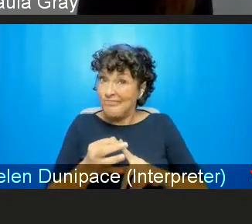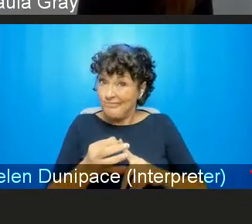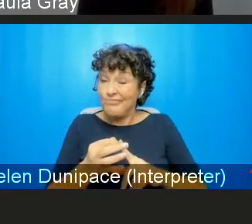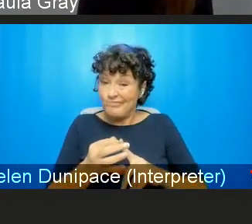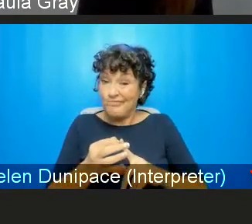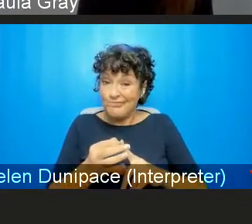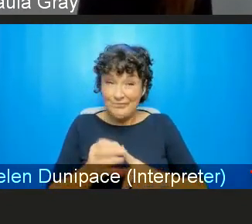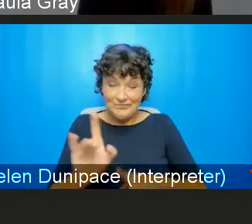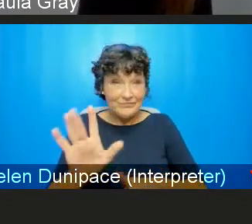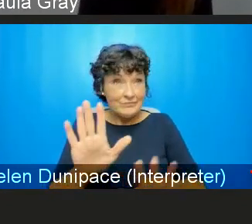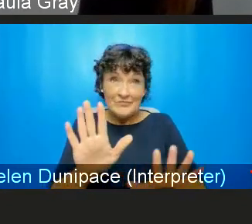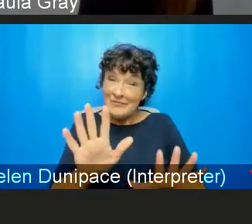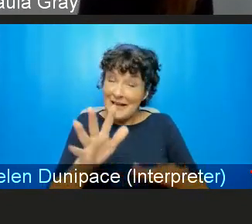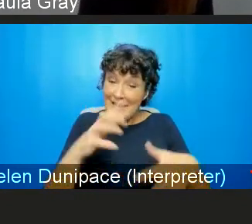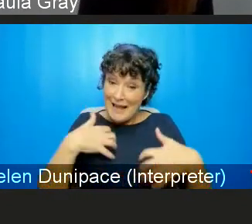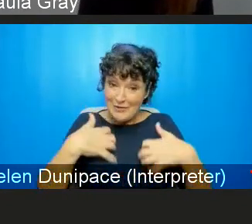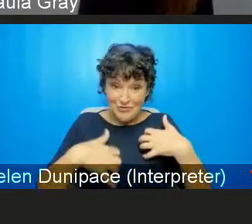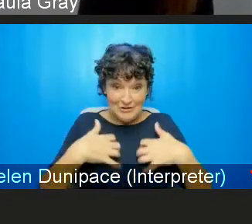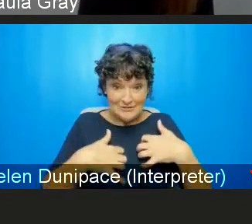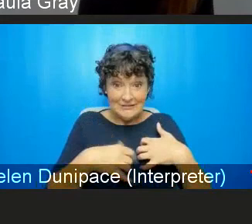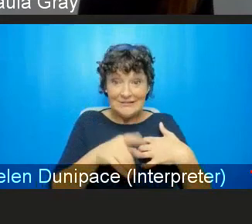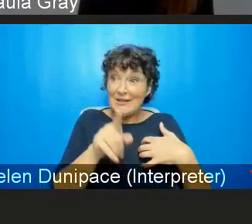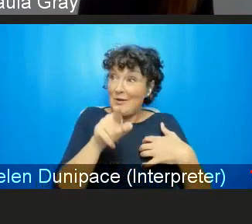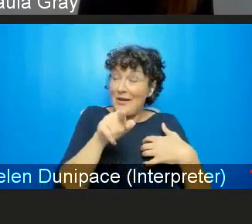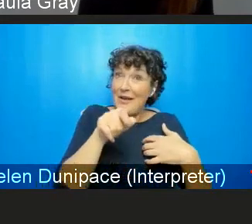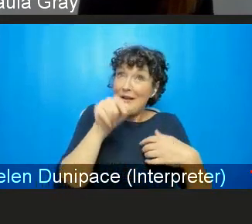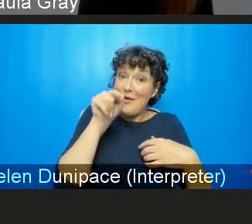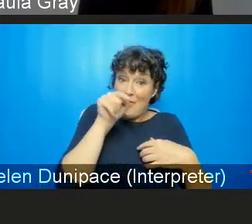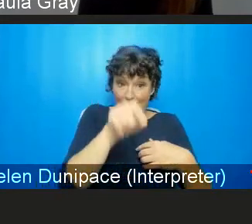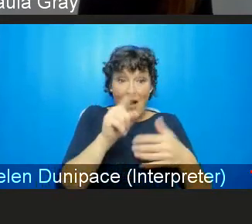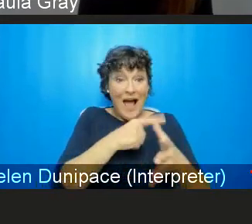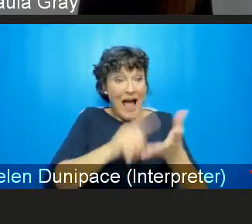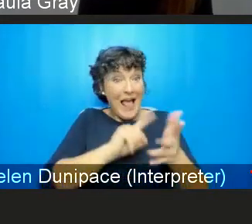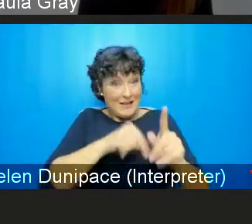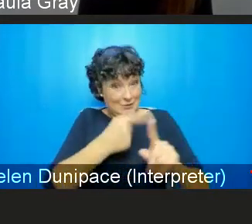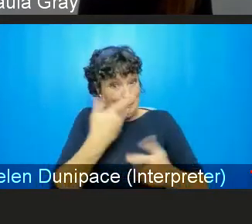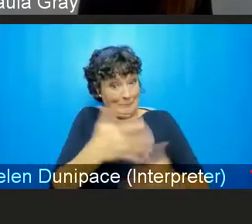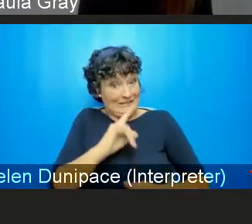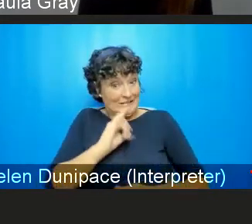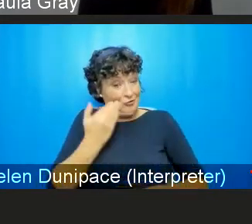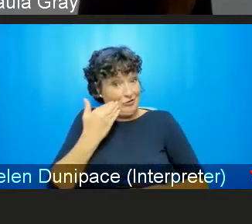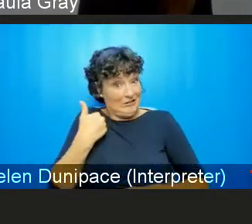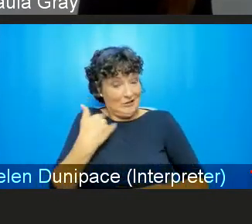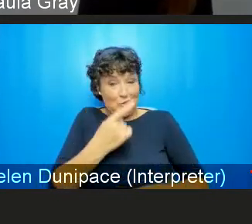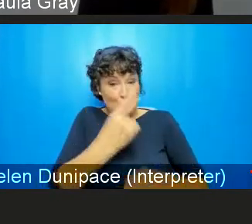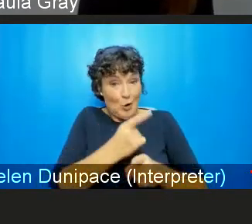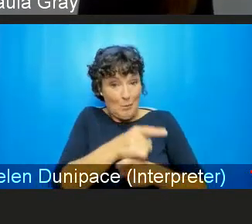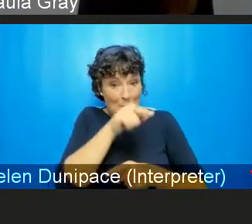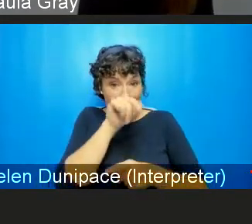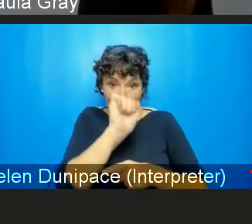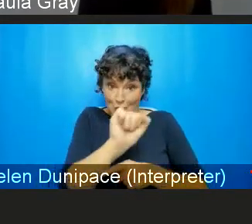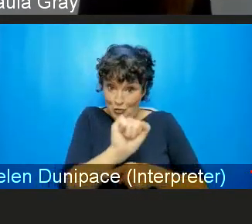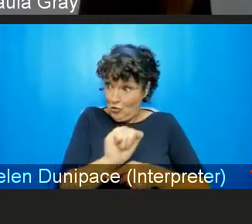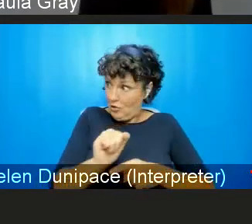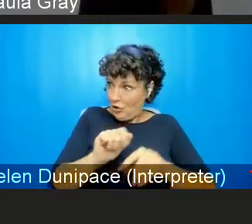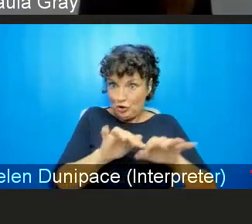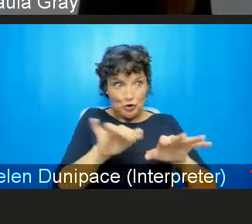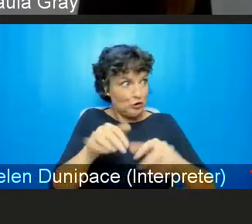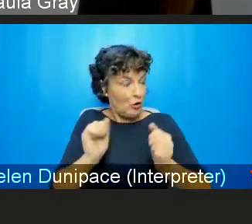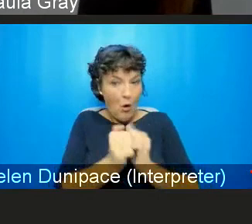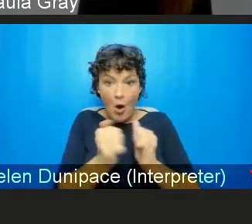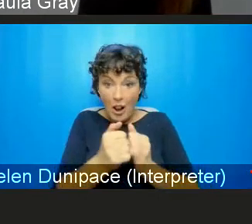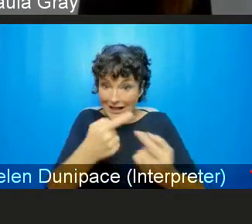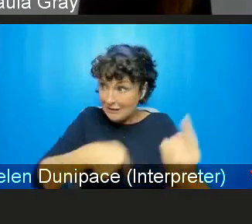and actually it does you know, correlate to what you were speaking about there, Alex, as well, in terms of your existing colleagues and people